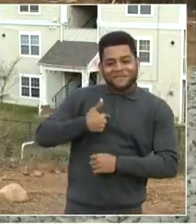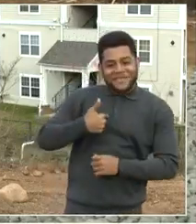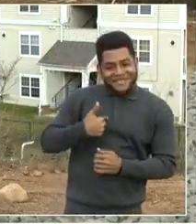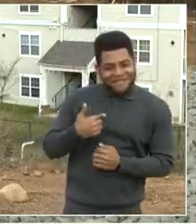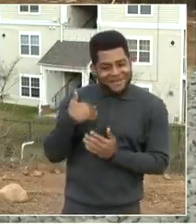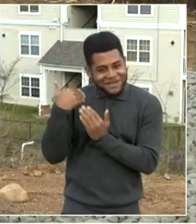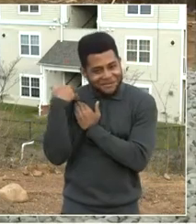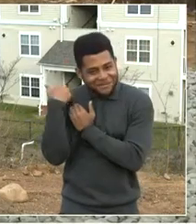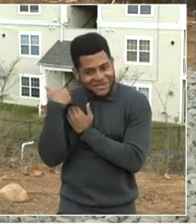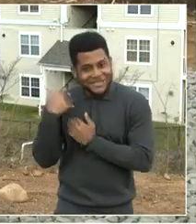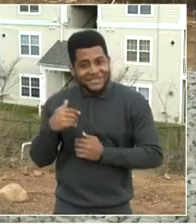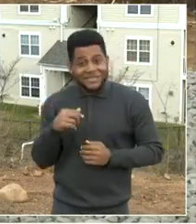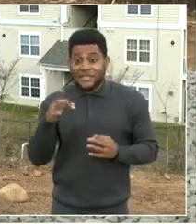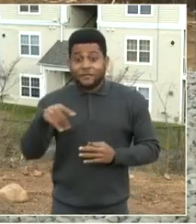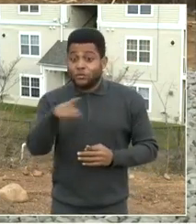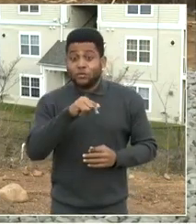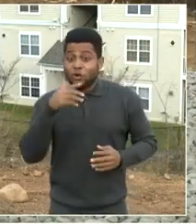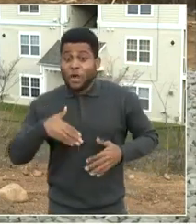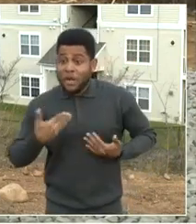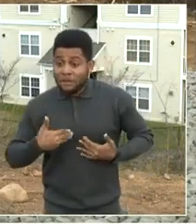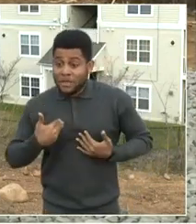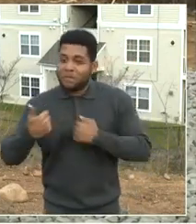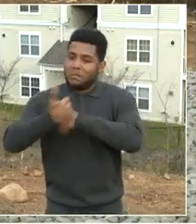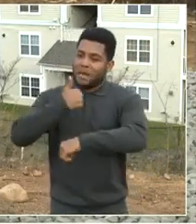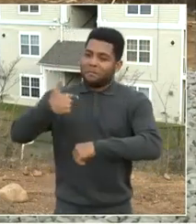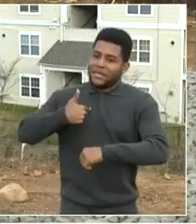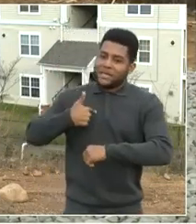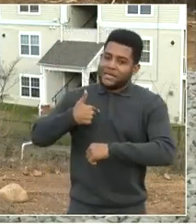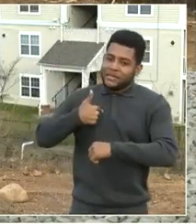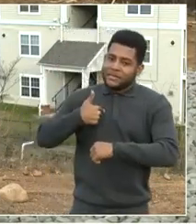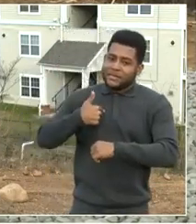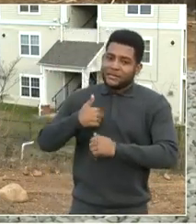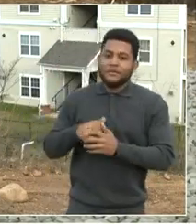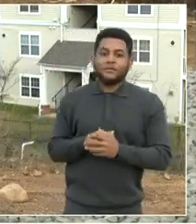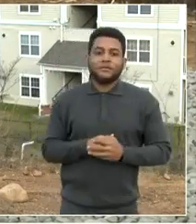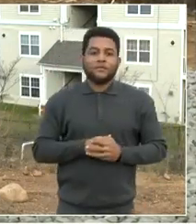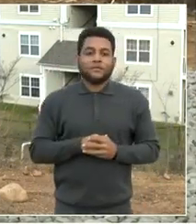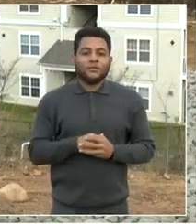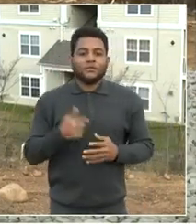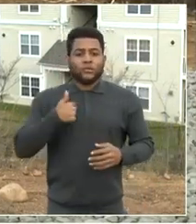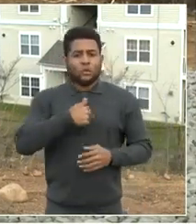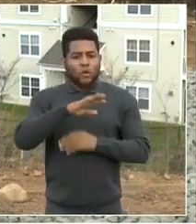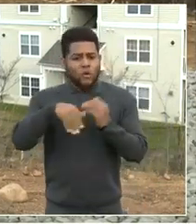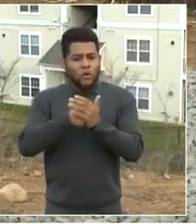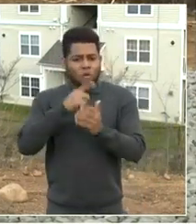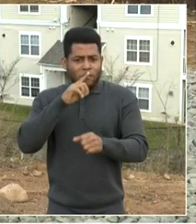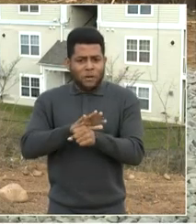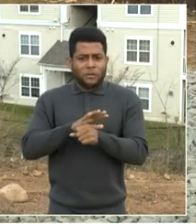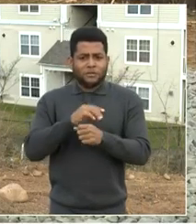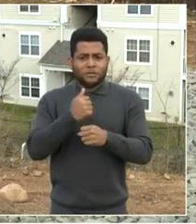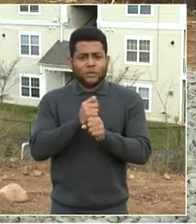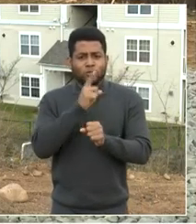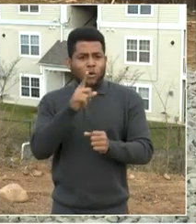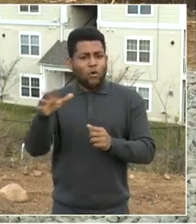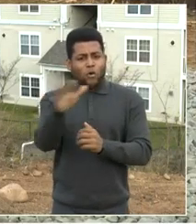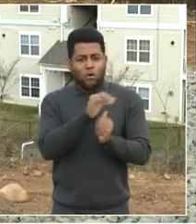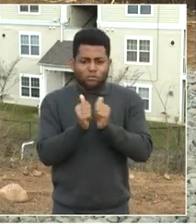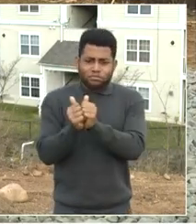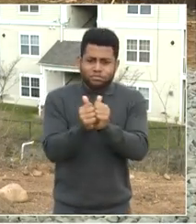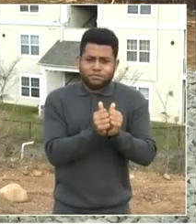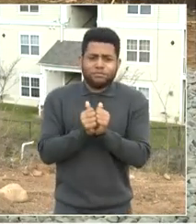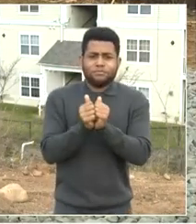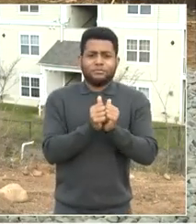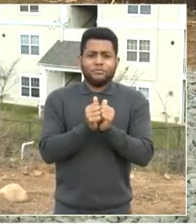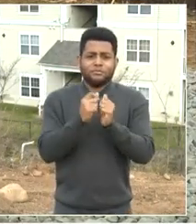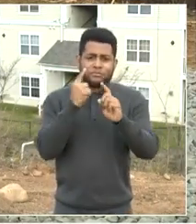the people of Washington, D.C. are very focused on making sure we're all working together to deal with our city's